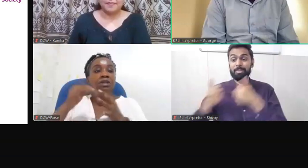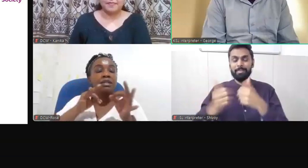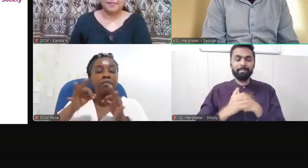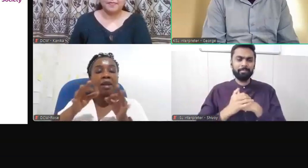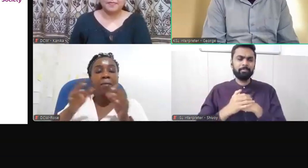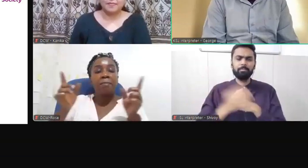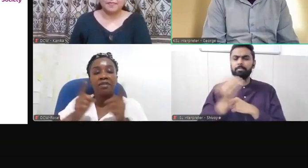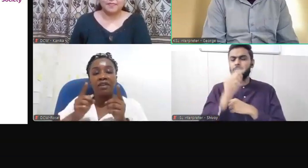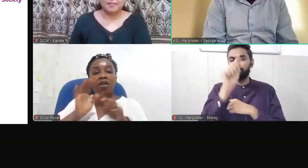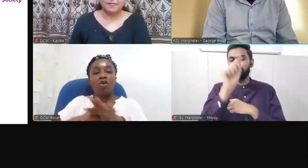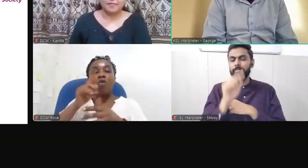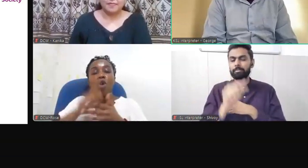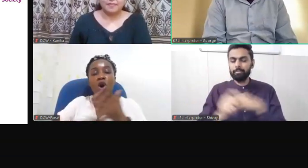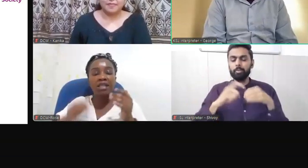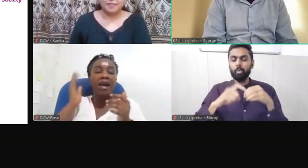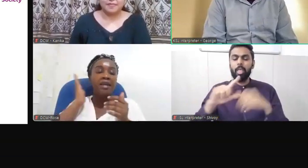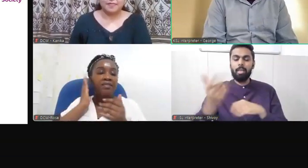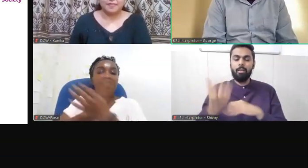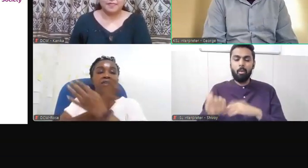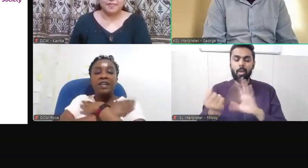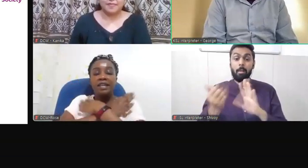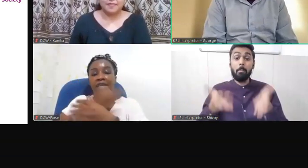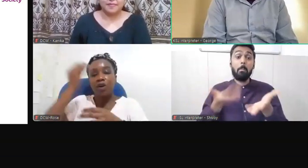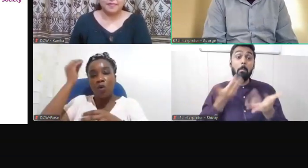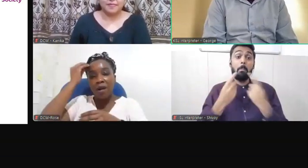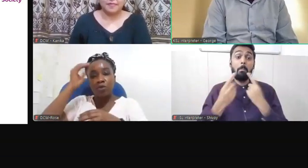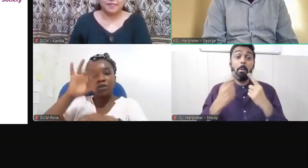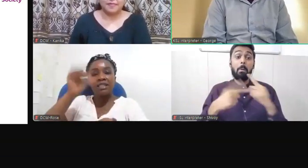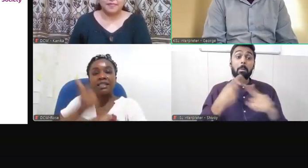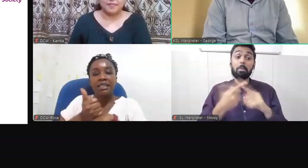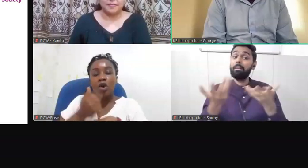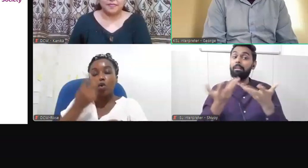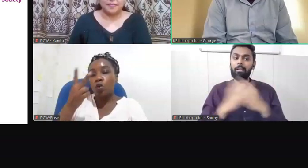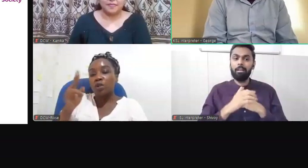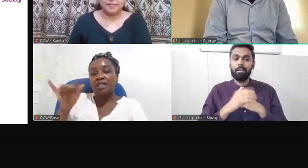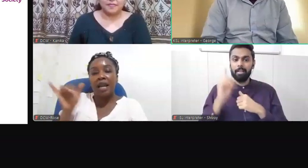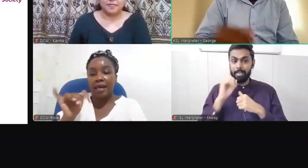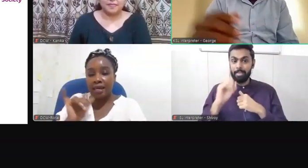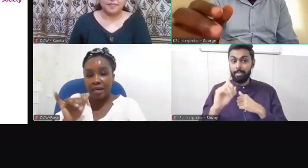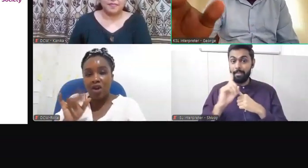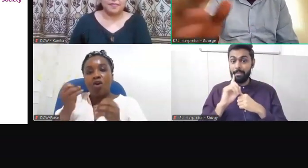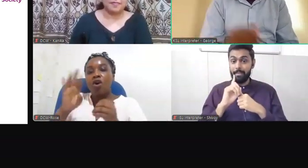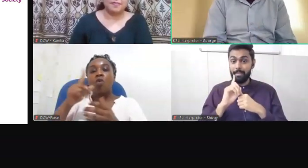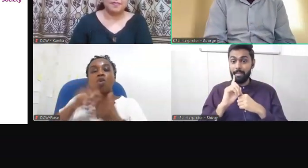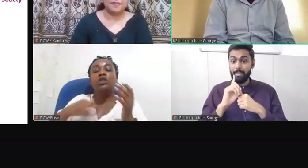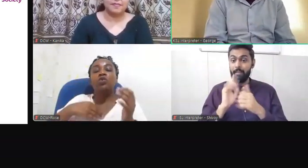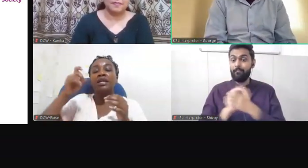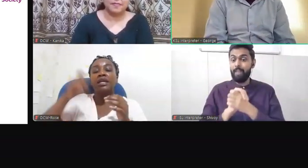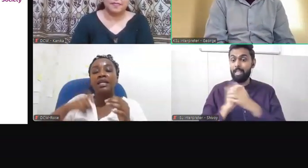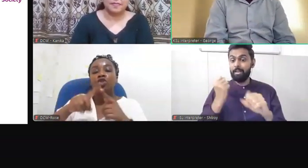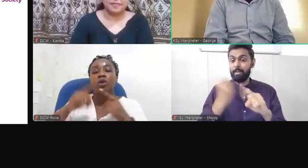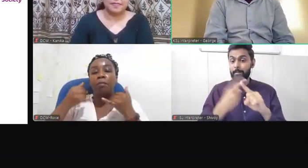these questions later, but let me talk briefly on the deaf-friendly education setting and how it looks